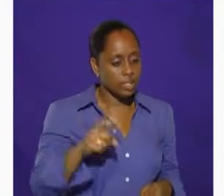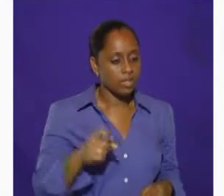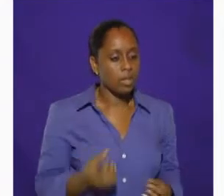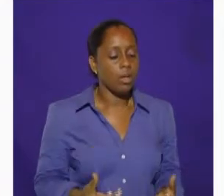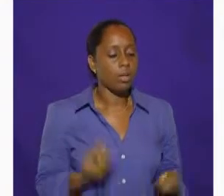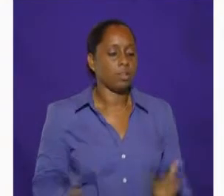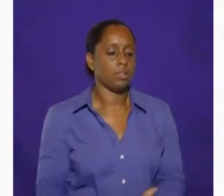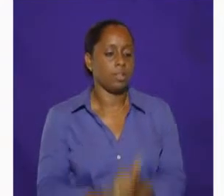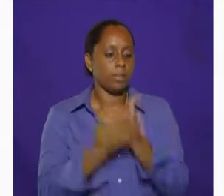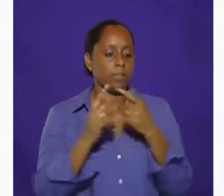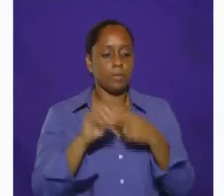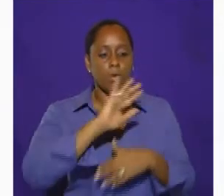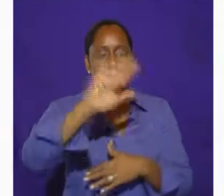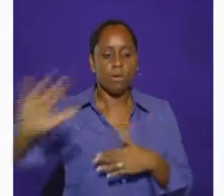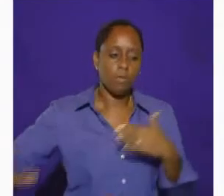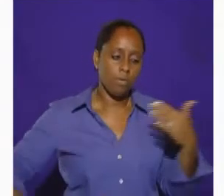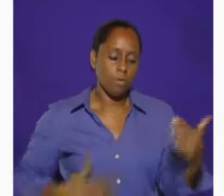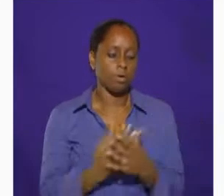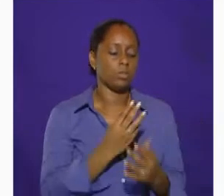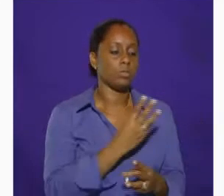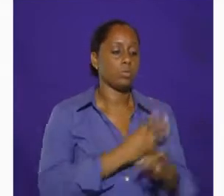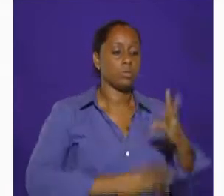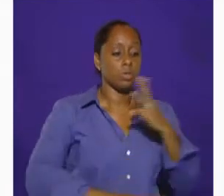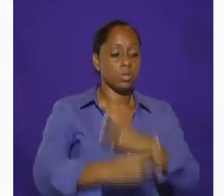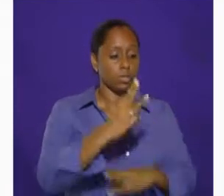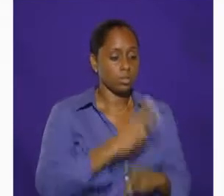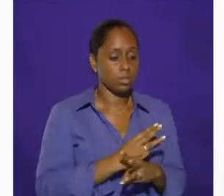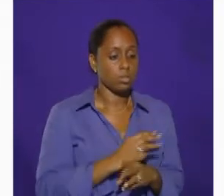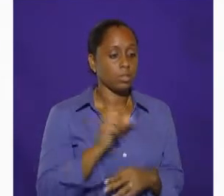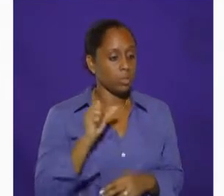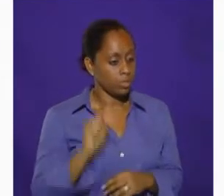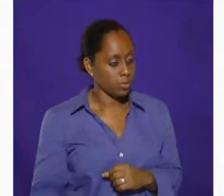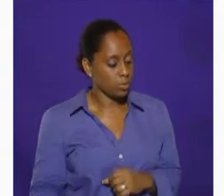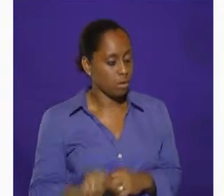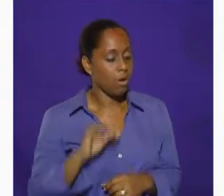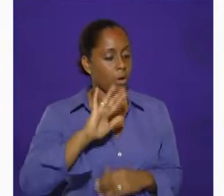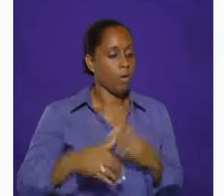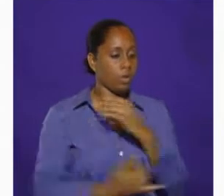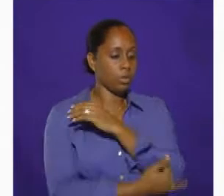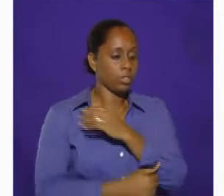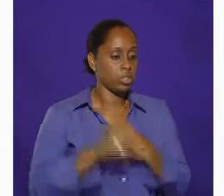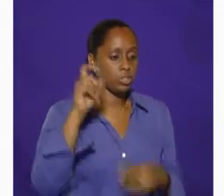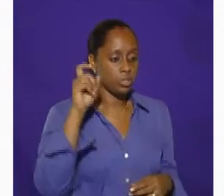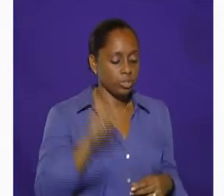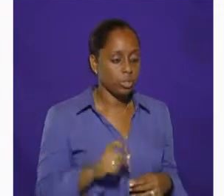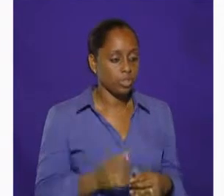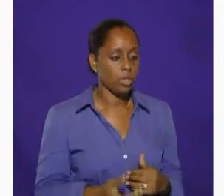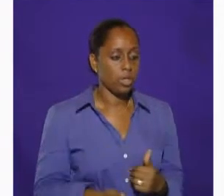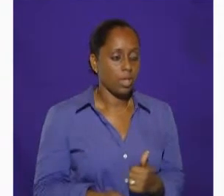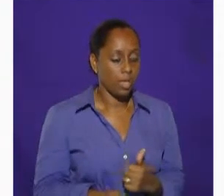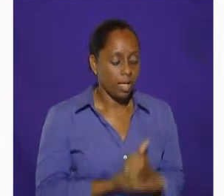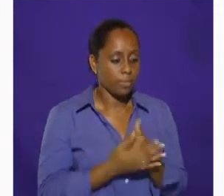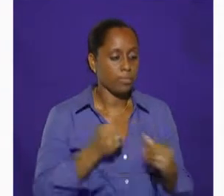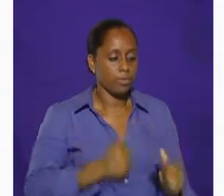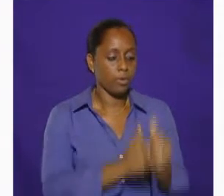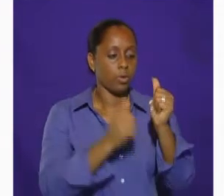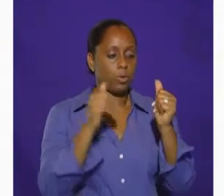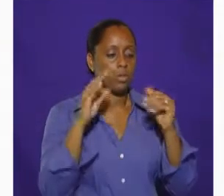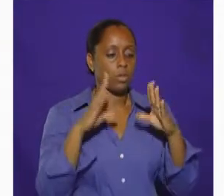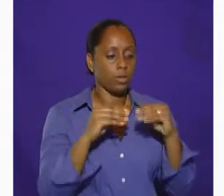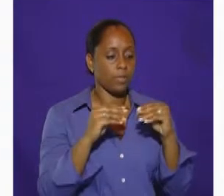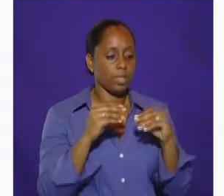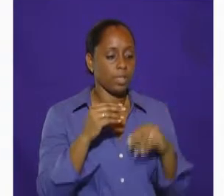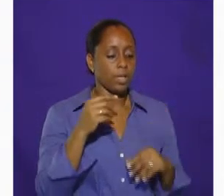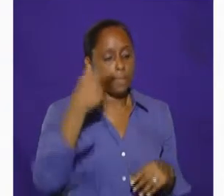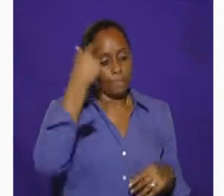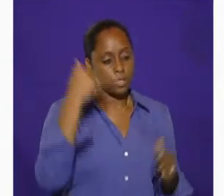concerted action from all nations of the world. Therefore, all countries should adhere to the Convention since